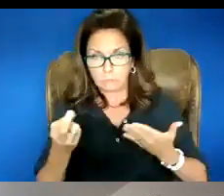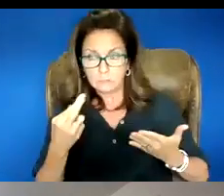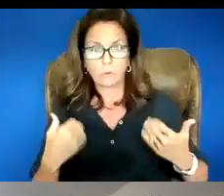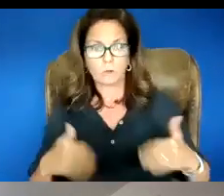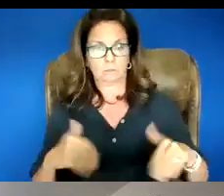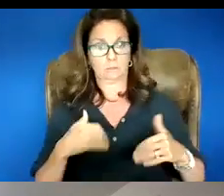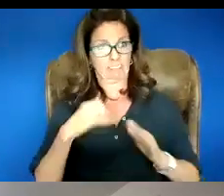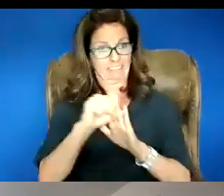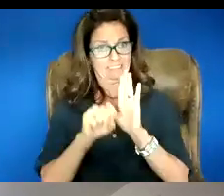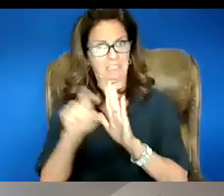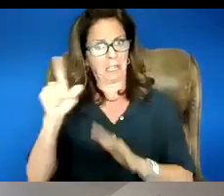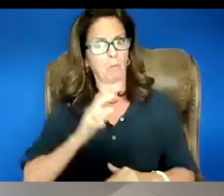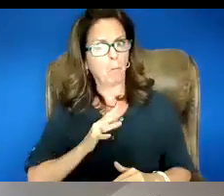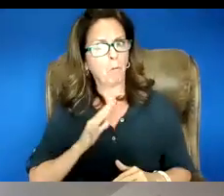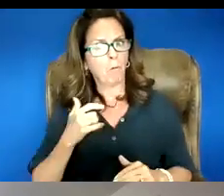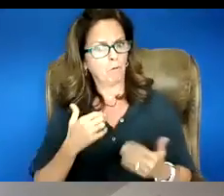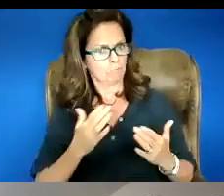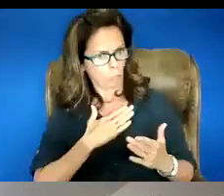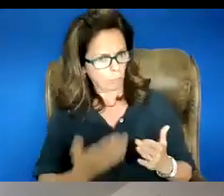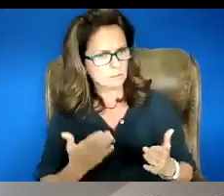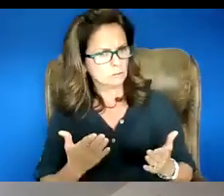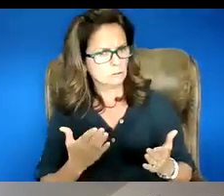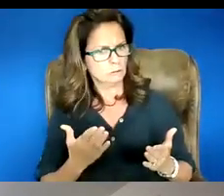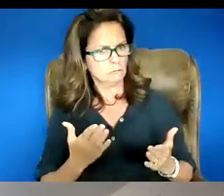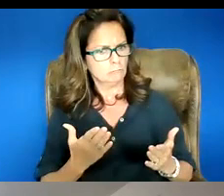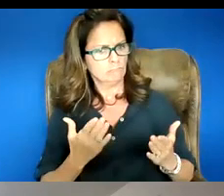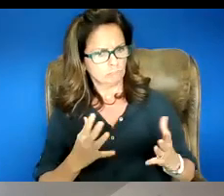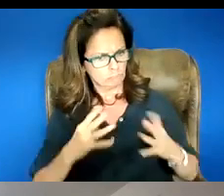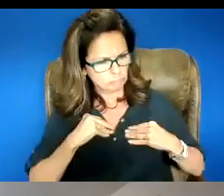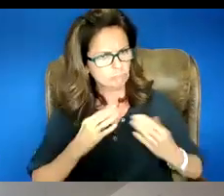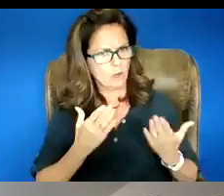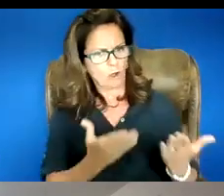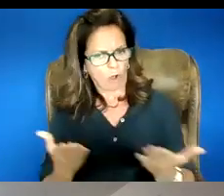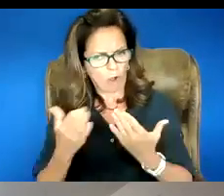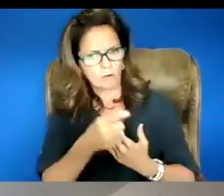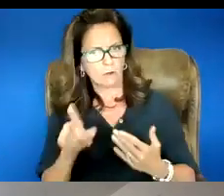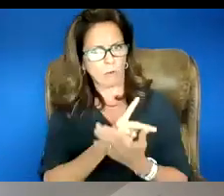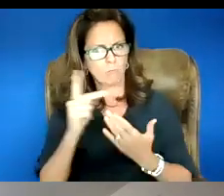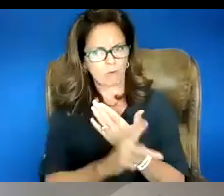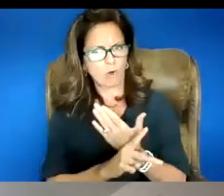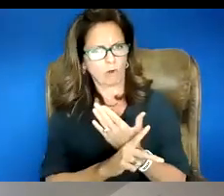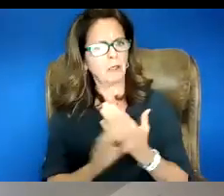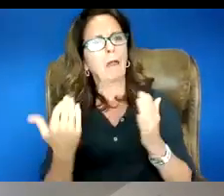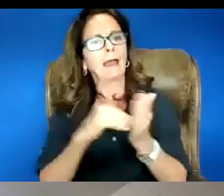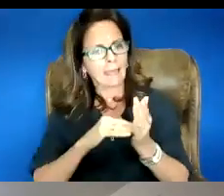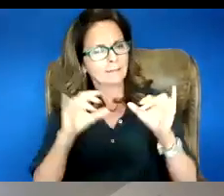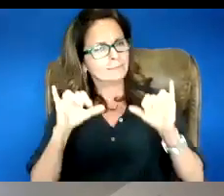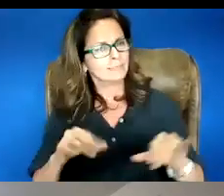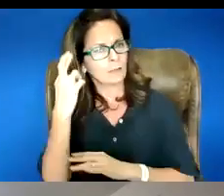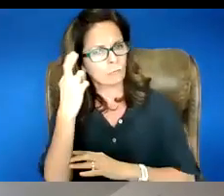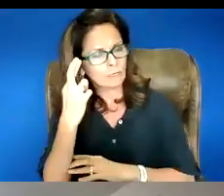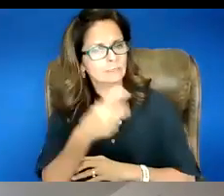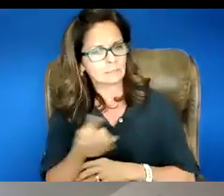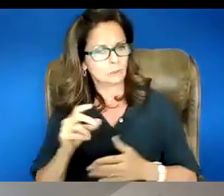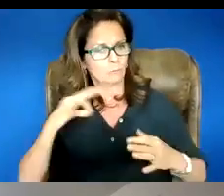really look at this and offer it to employees just because of those reasons, because we can help those who have the greatest need for the program,